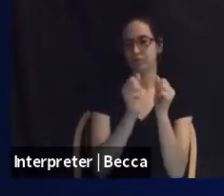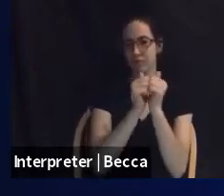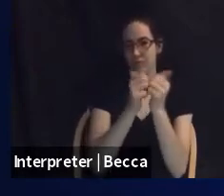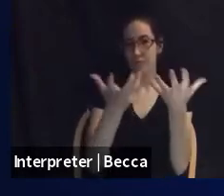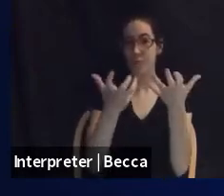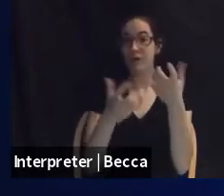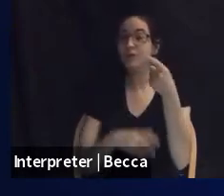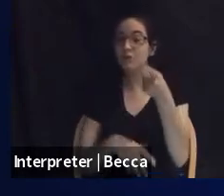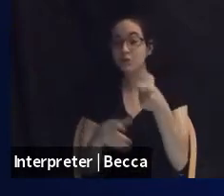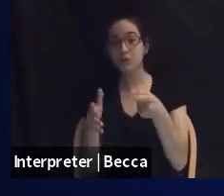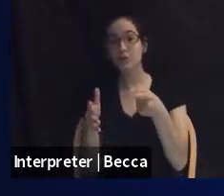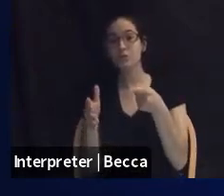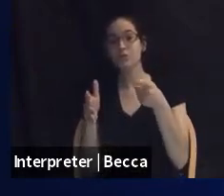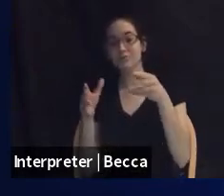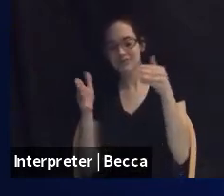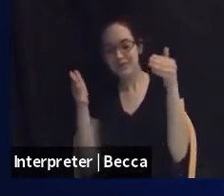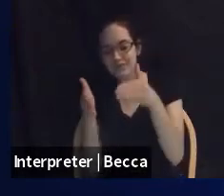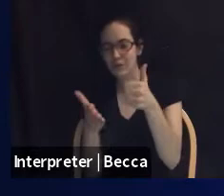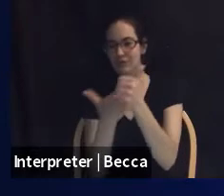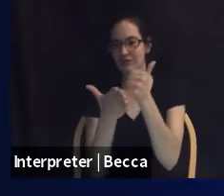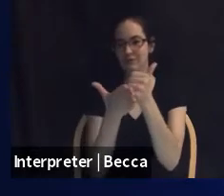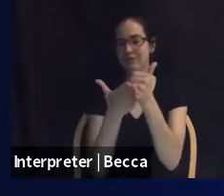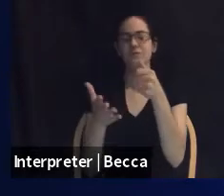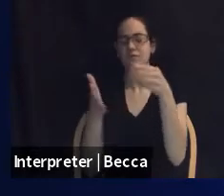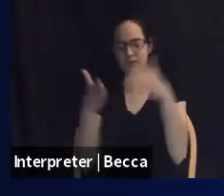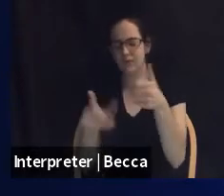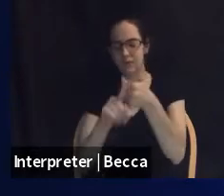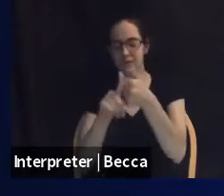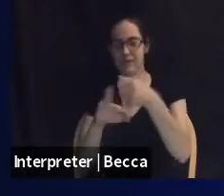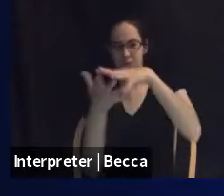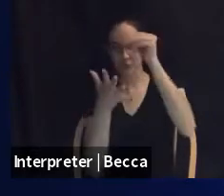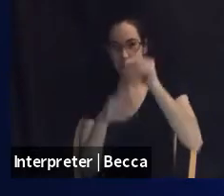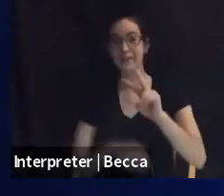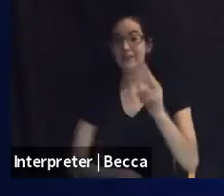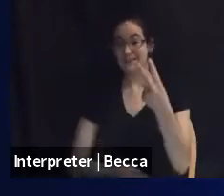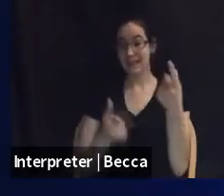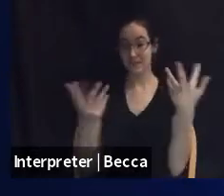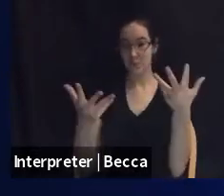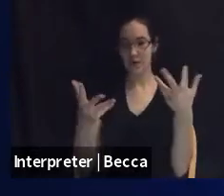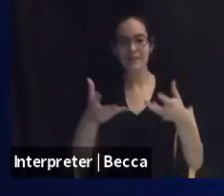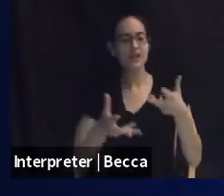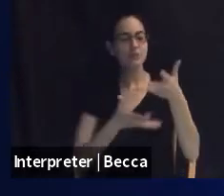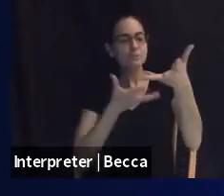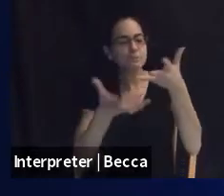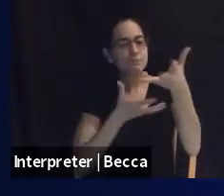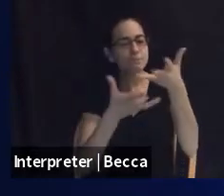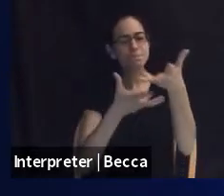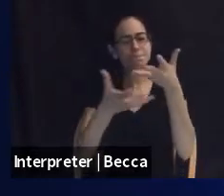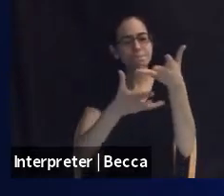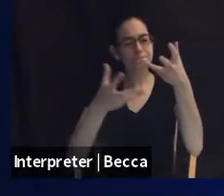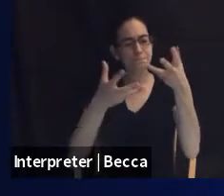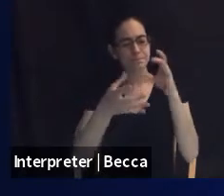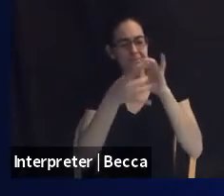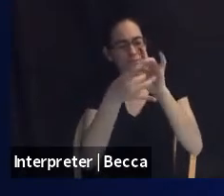devote yourself to learning. The second thing you do as a church is you invest time in one another. If you read that